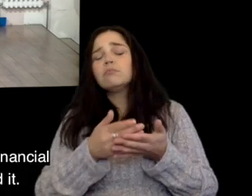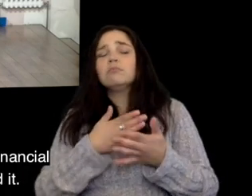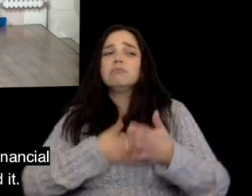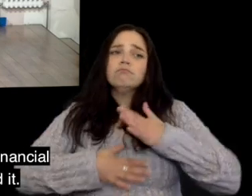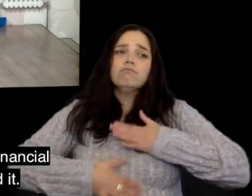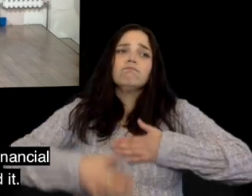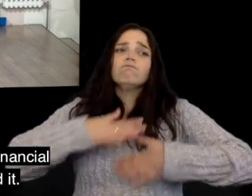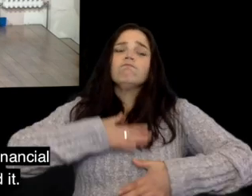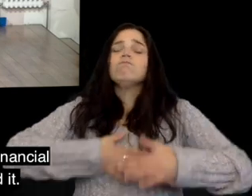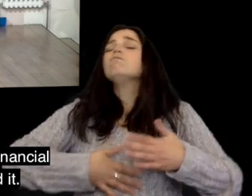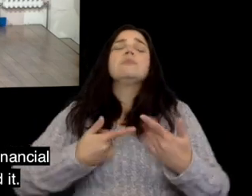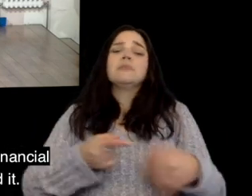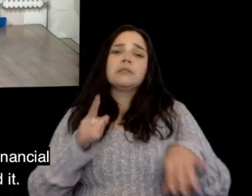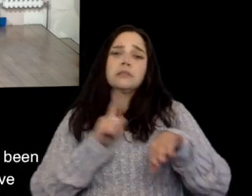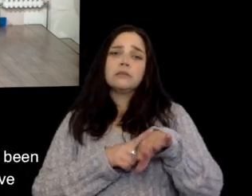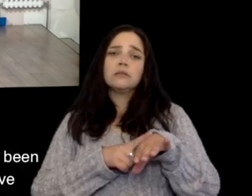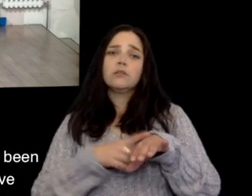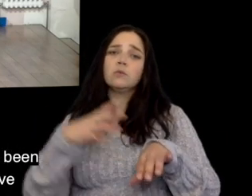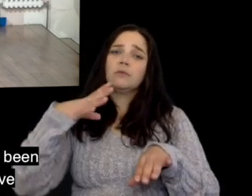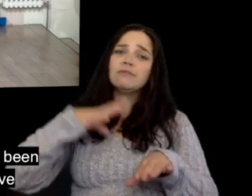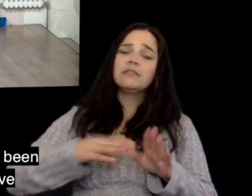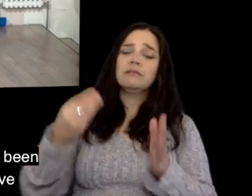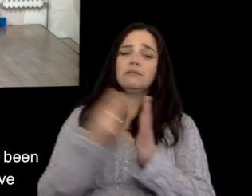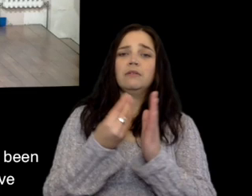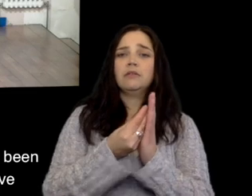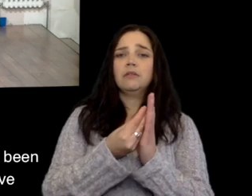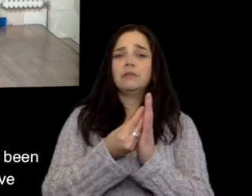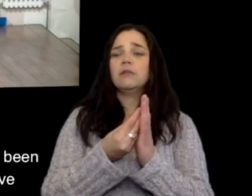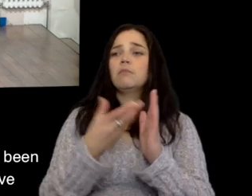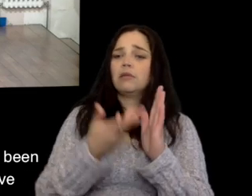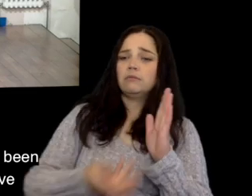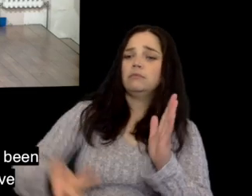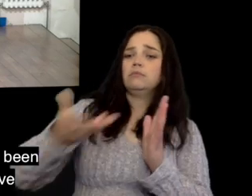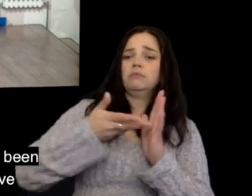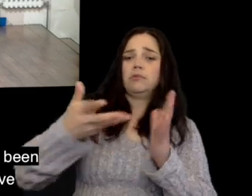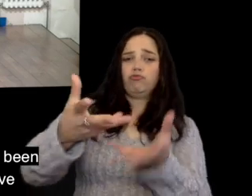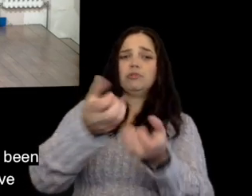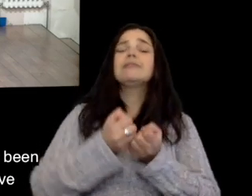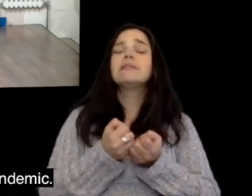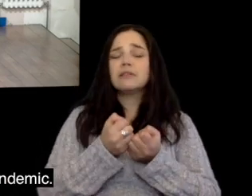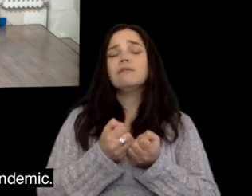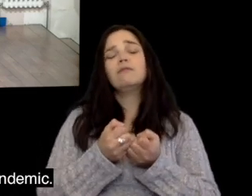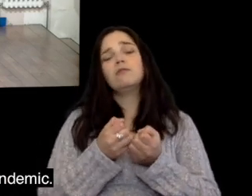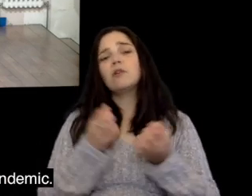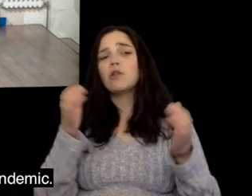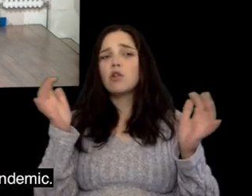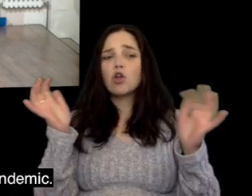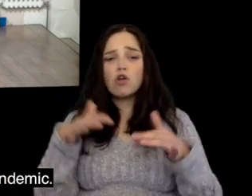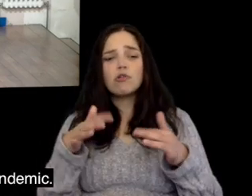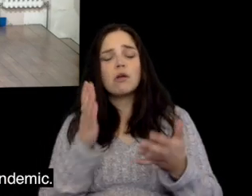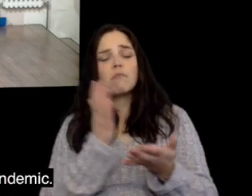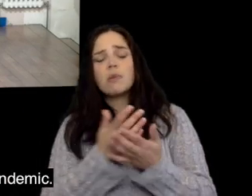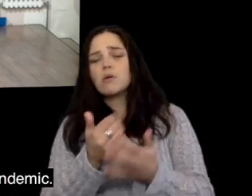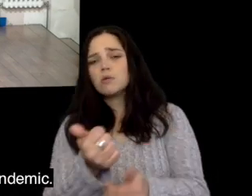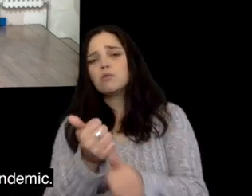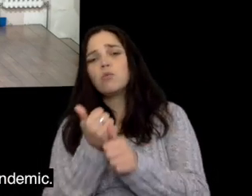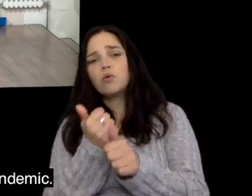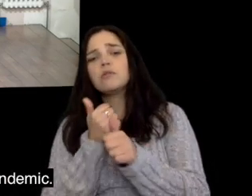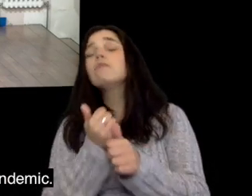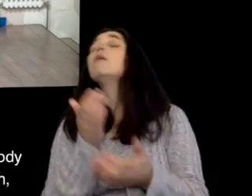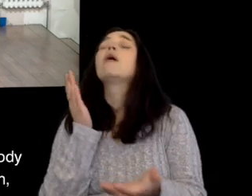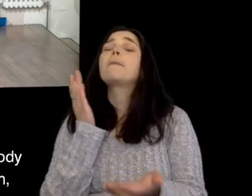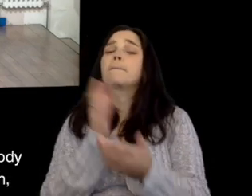It's quite humbling. At any time we've required finance, we've actually received it. The congregation has been very, very